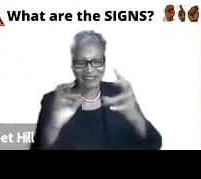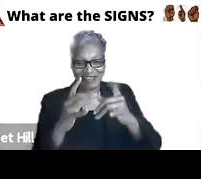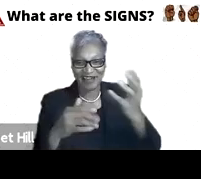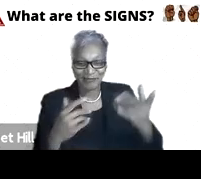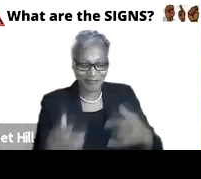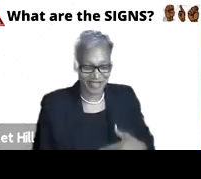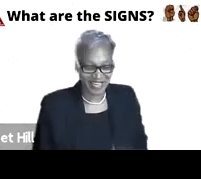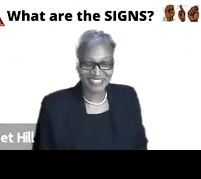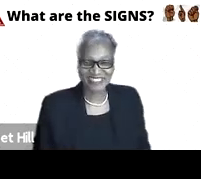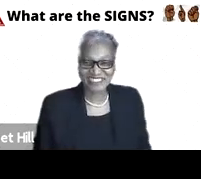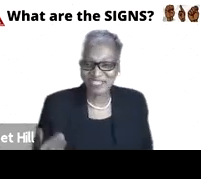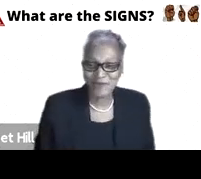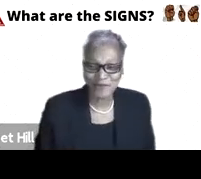D.